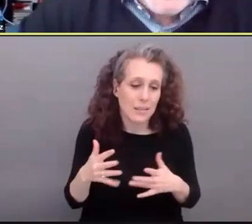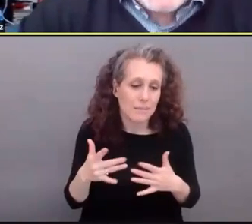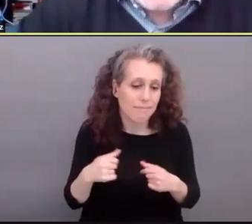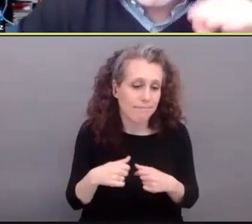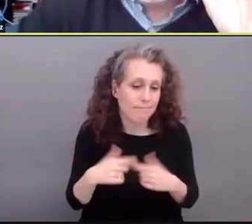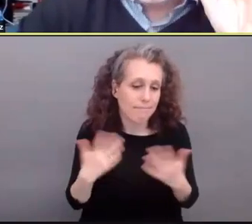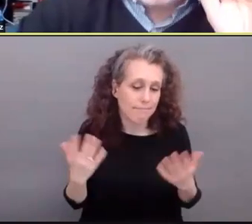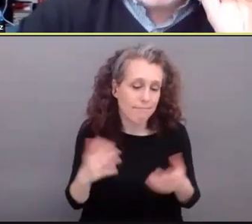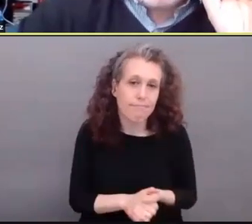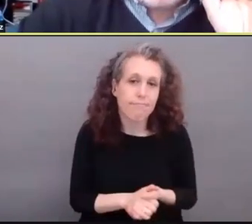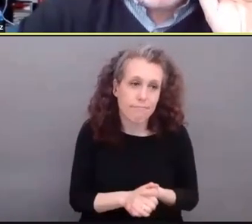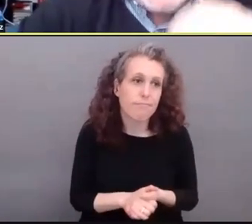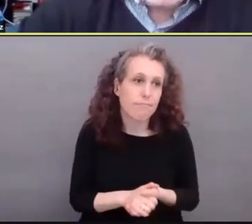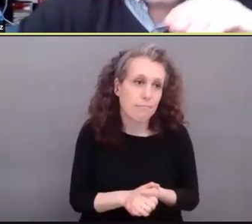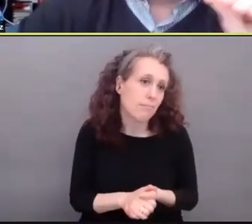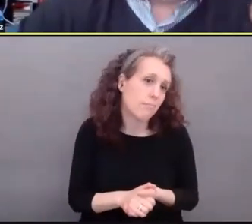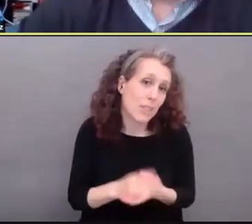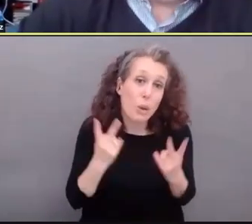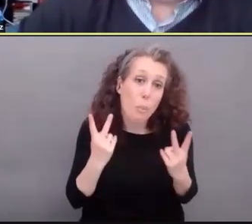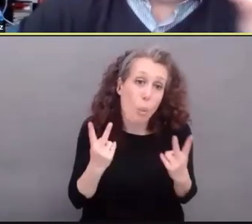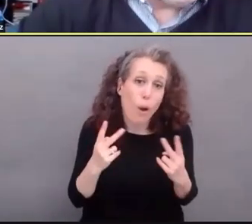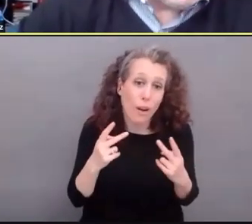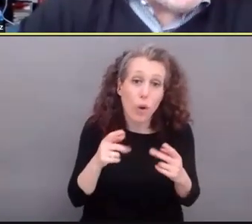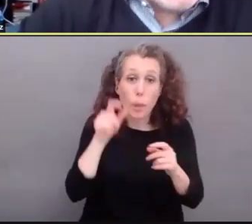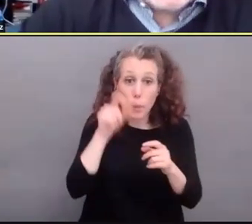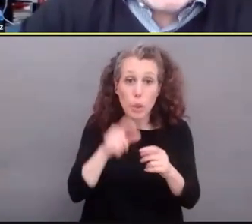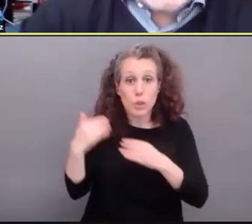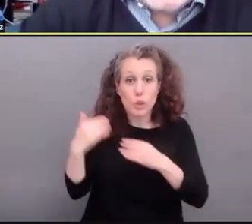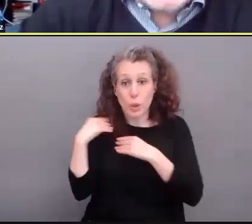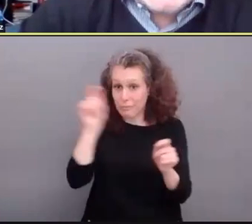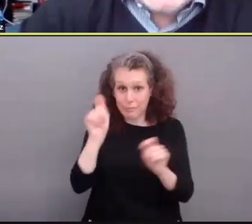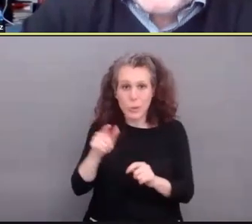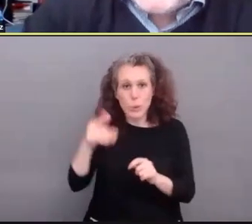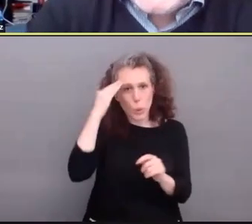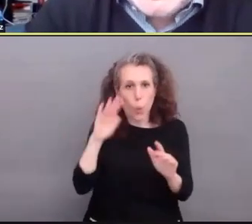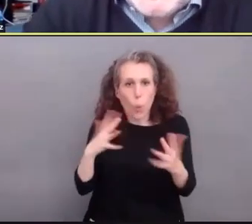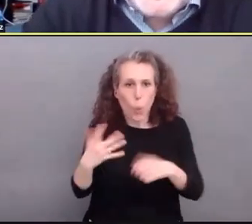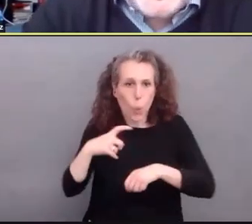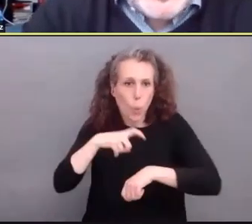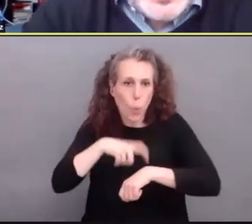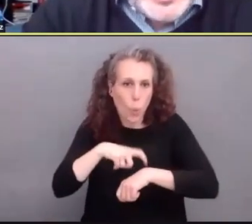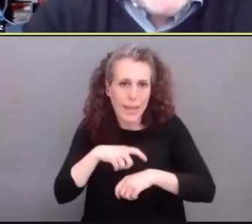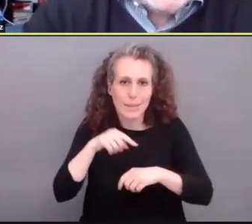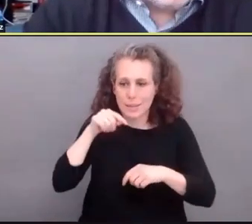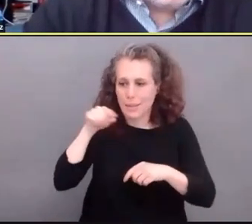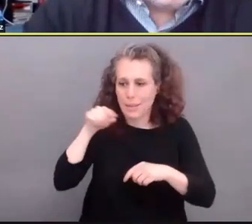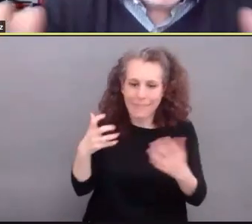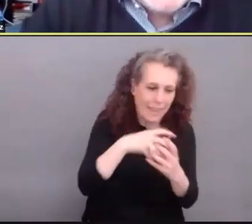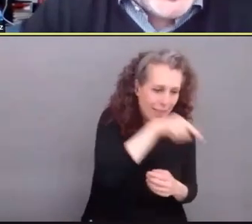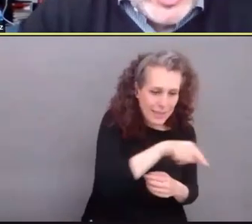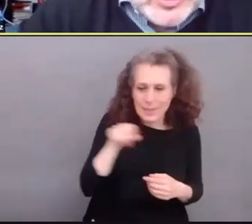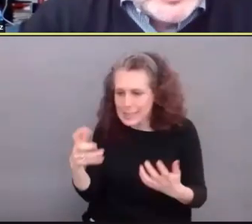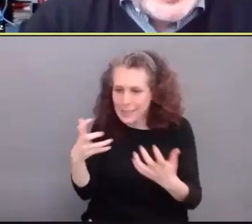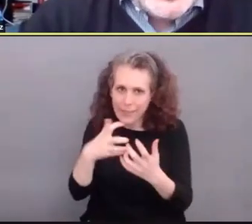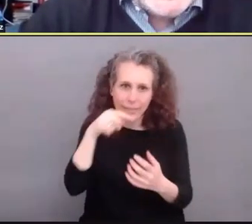know when we are going to use the table. Well, to